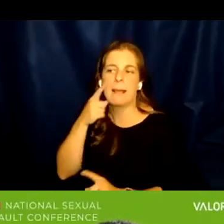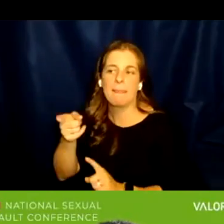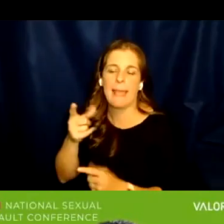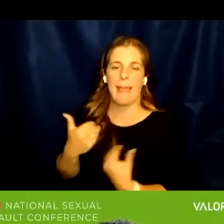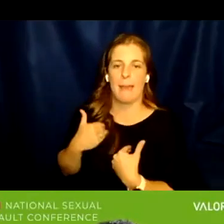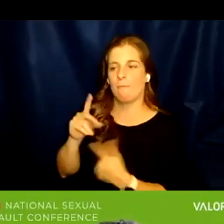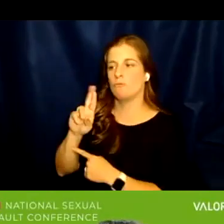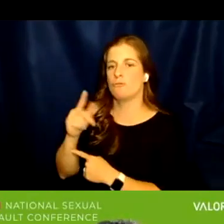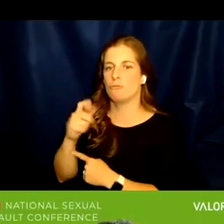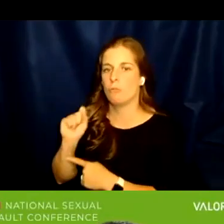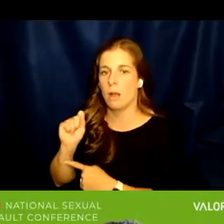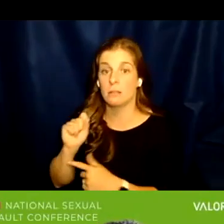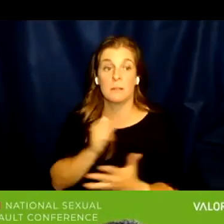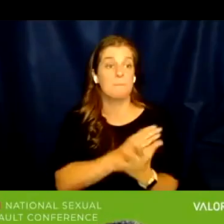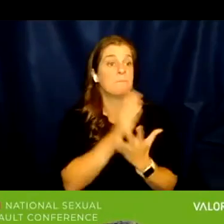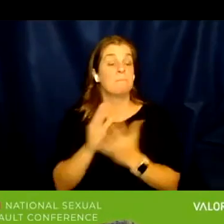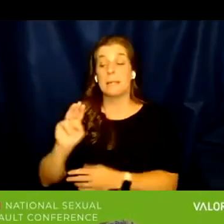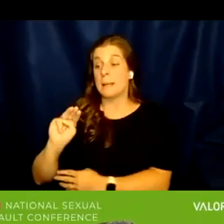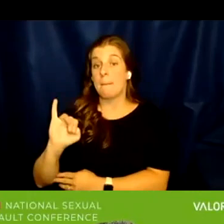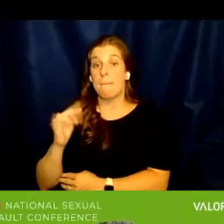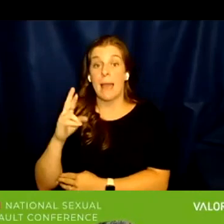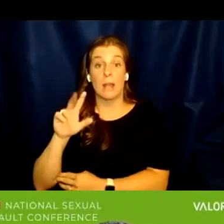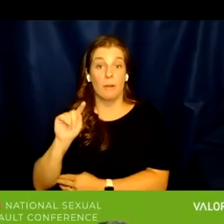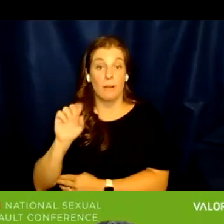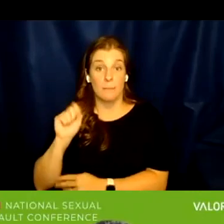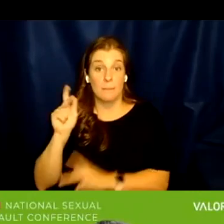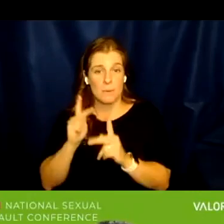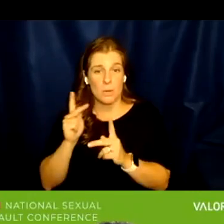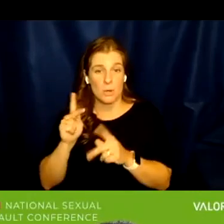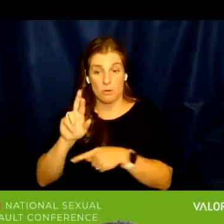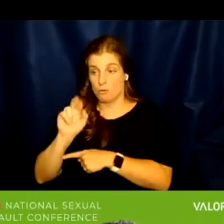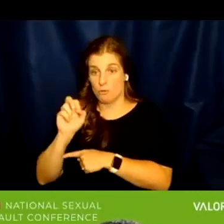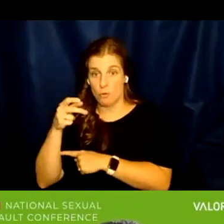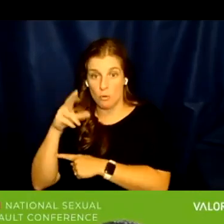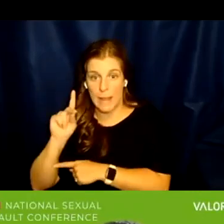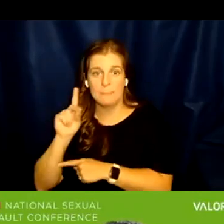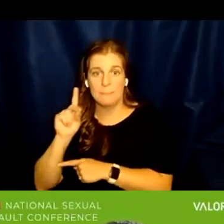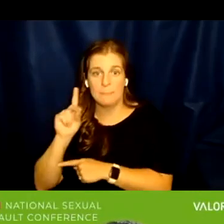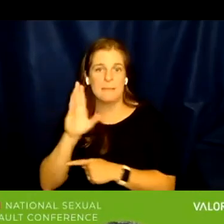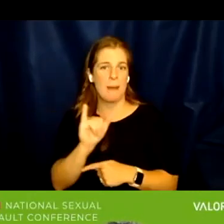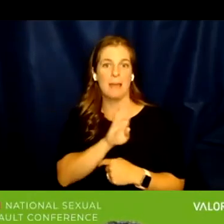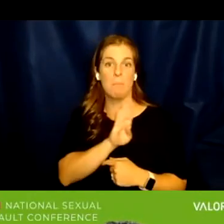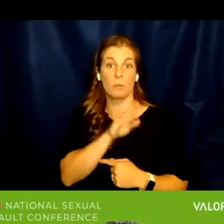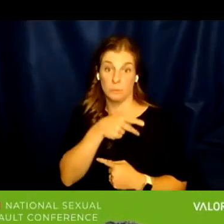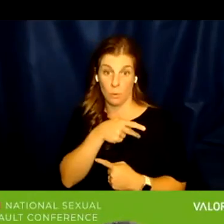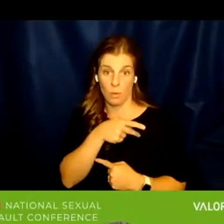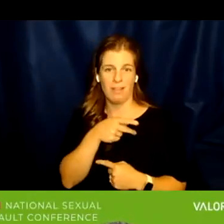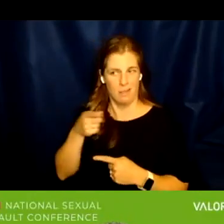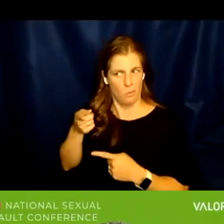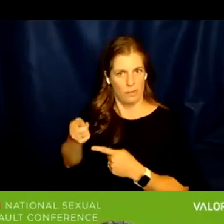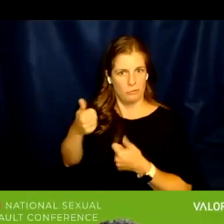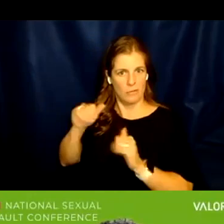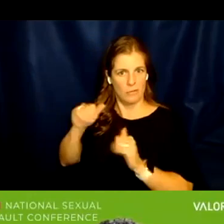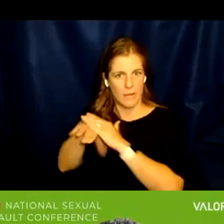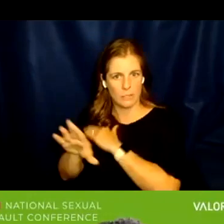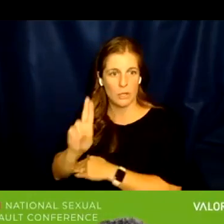migrants being raped by Border Patrol as they attempt to enter the United States. or you may have heard of